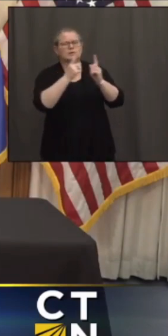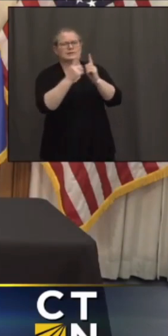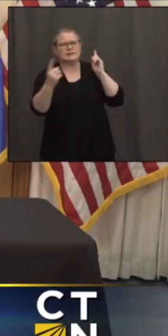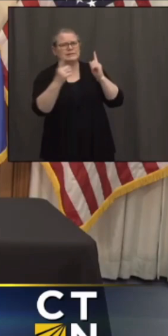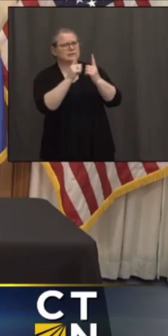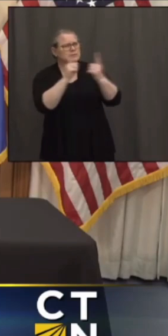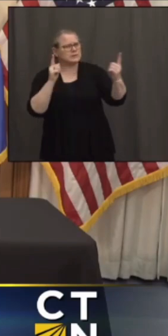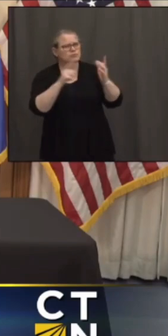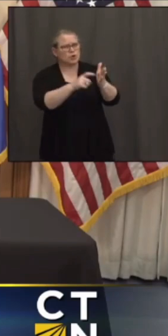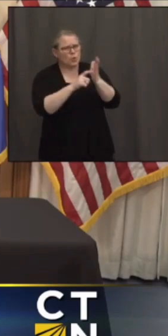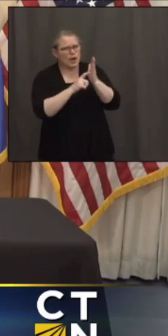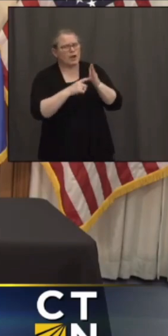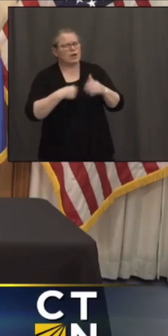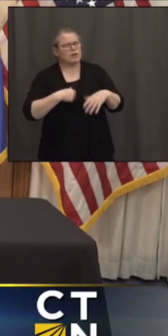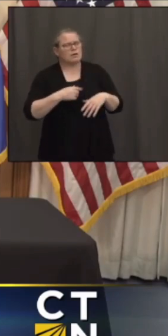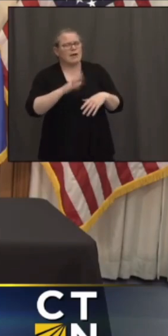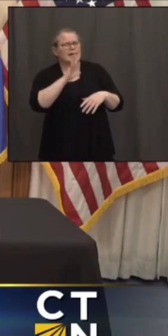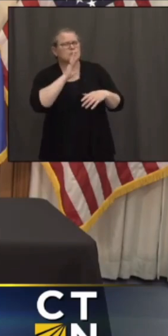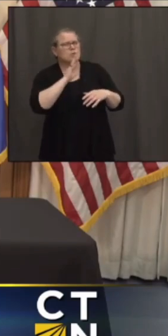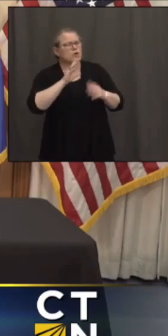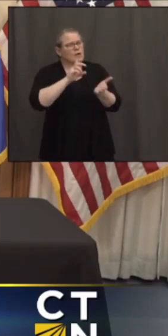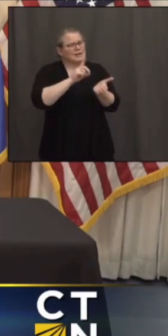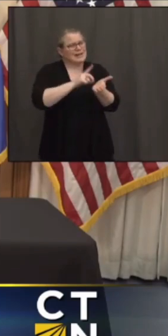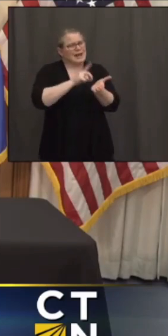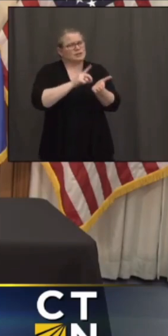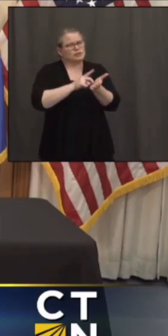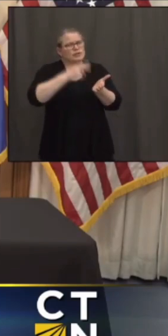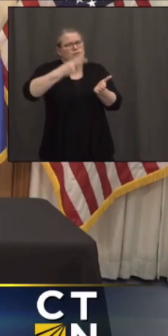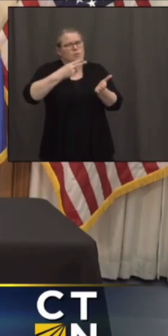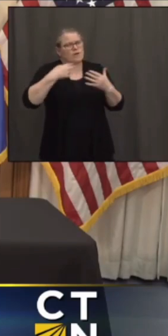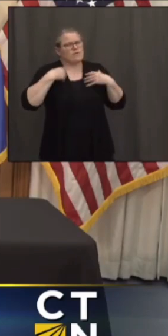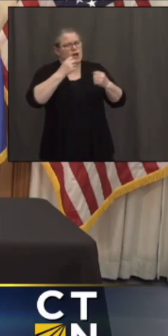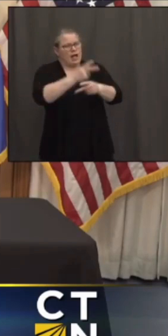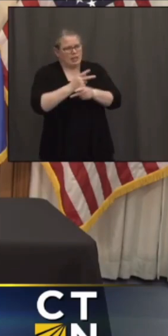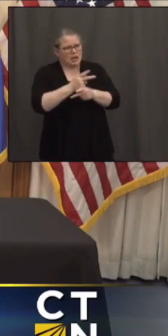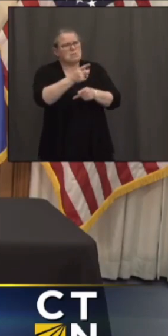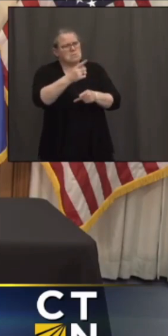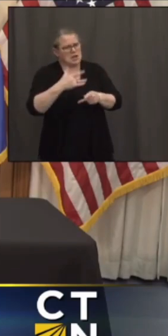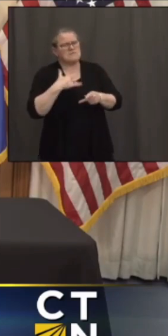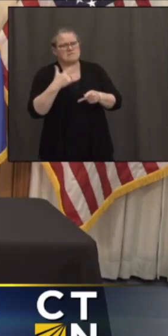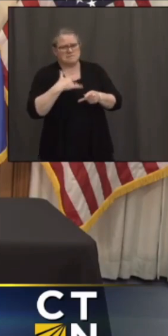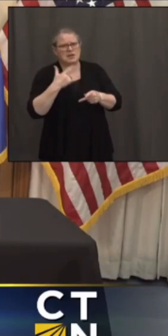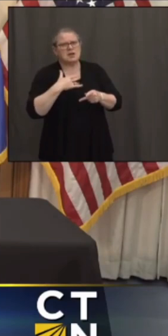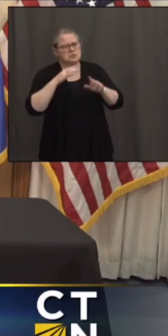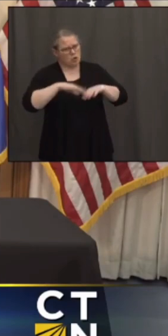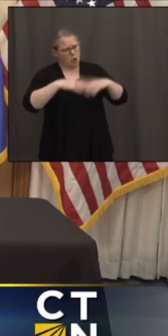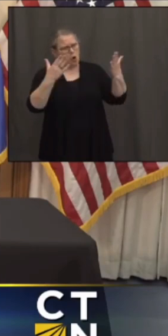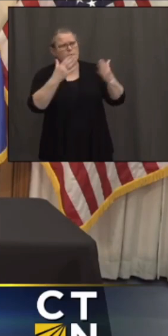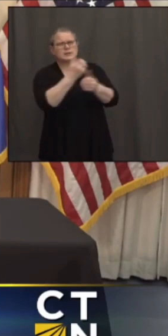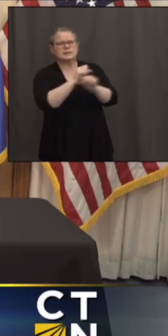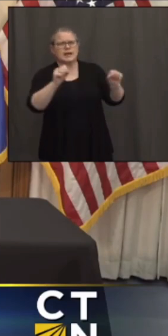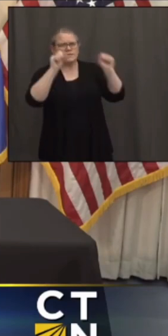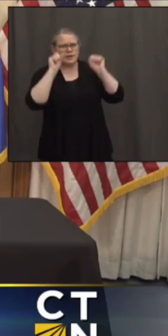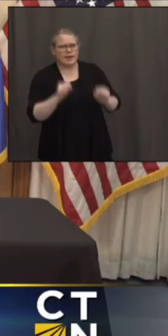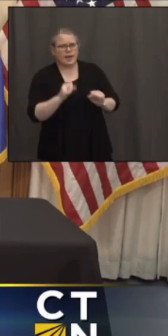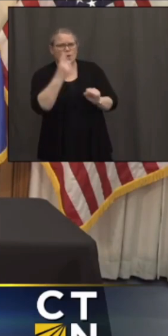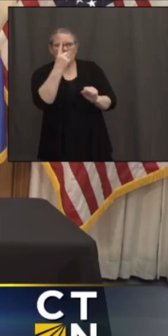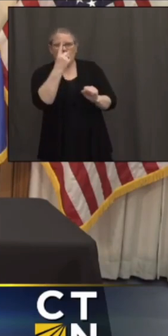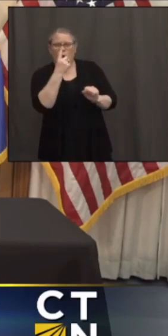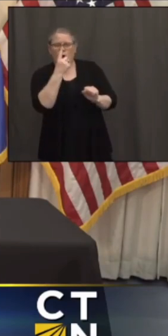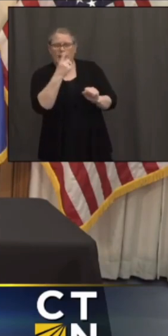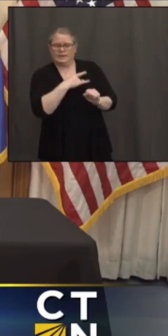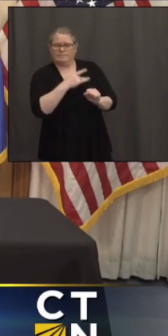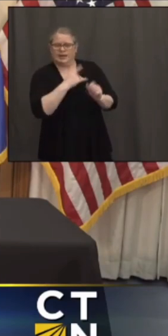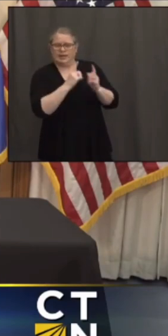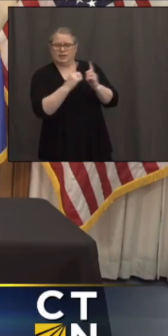Hartford Healthcare who said that he feels like reopening can be done safely right now. His one caveat was that he doesn't believe that it's an appropriate time